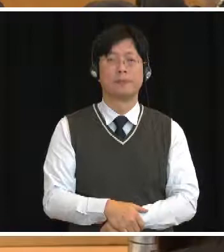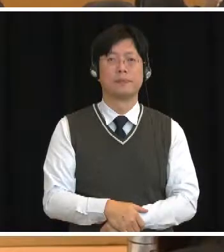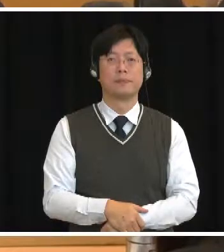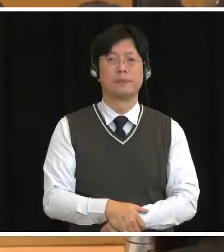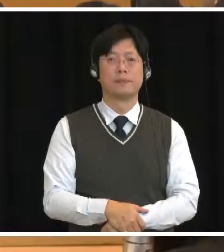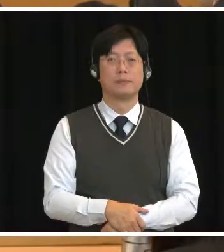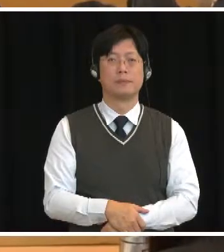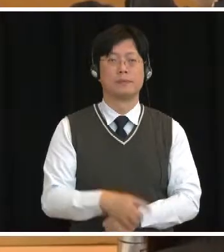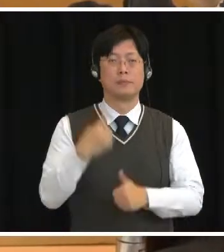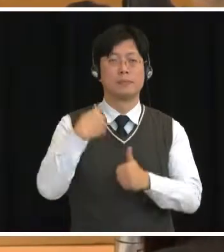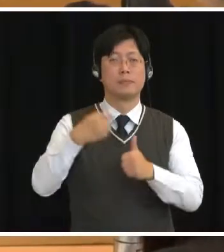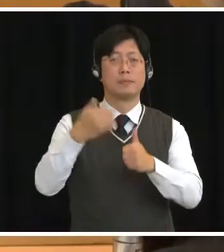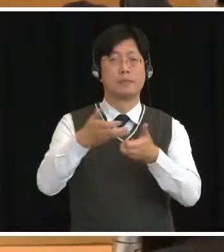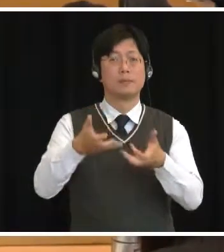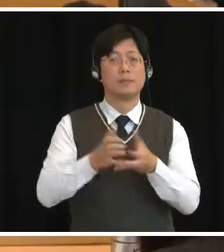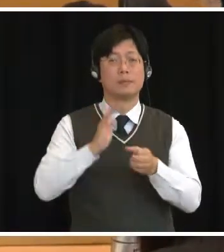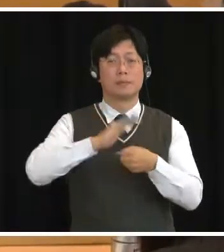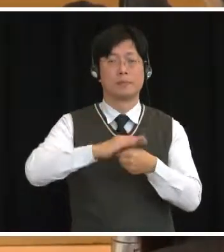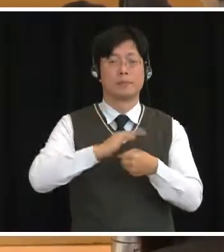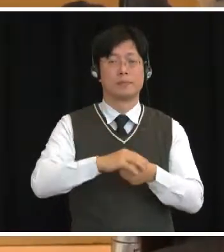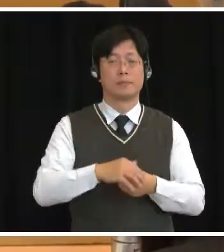school. So